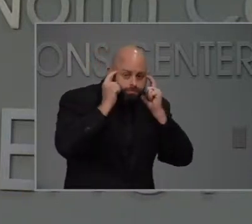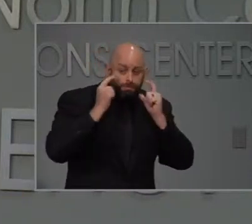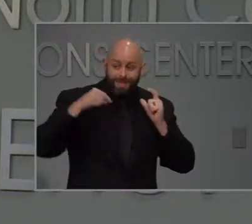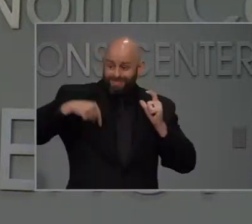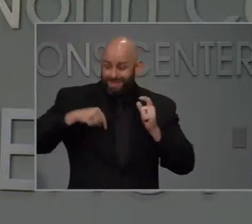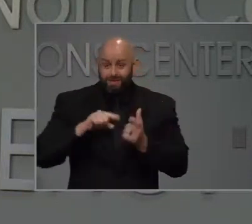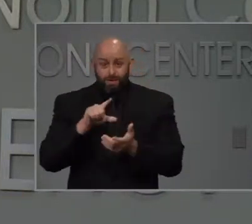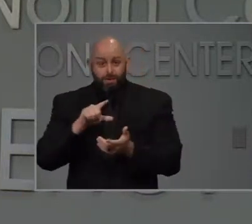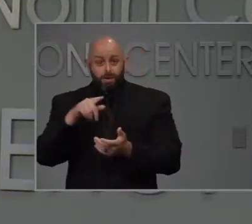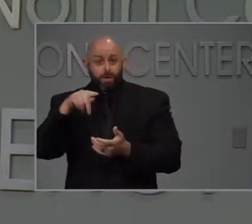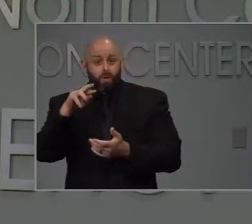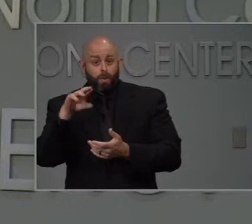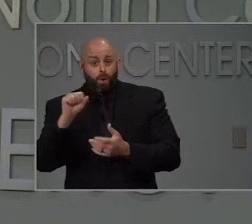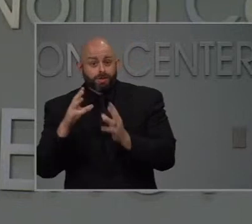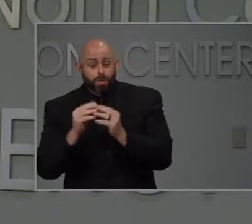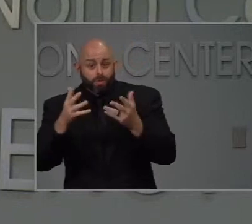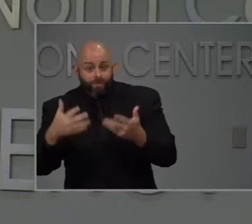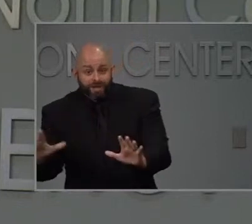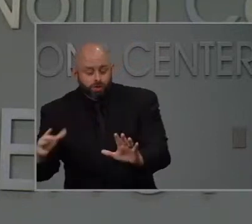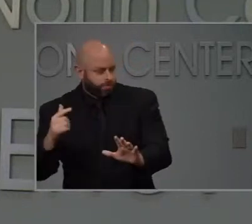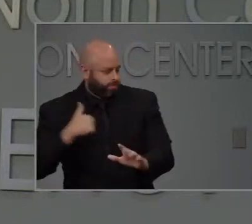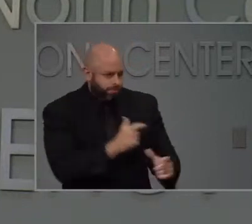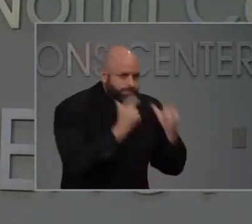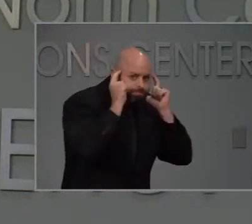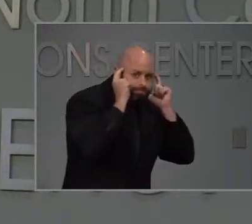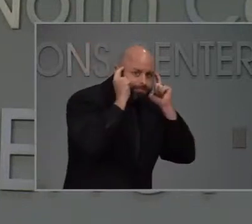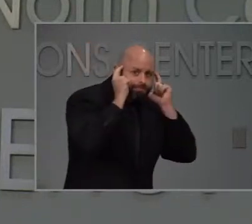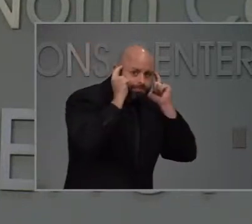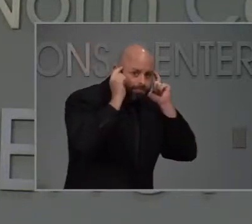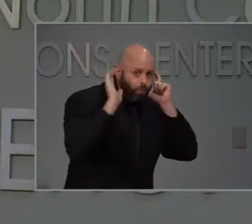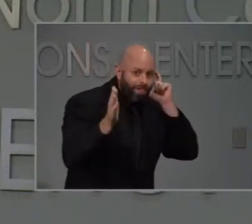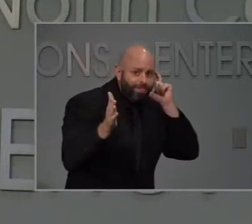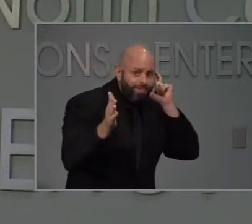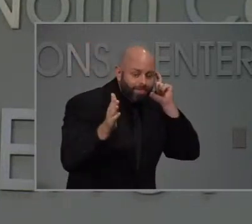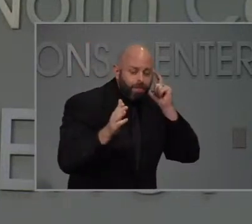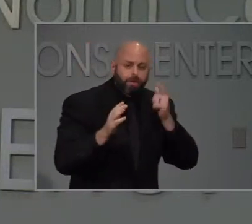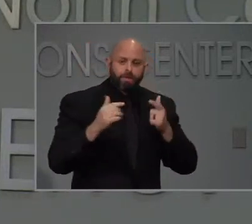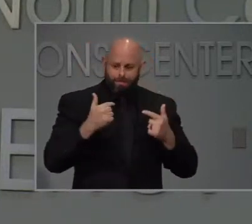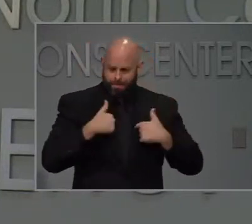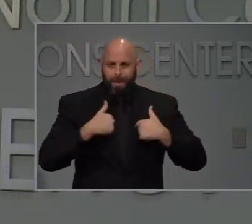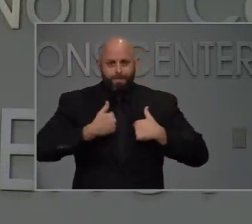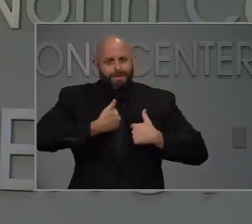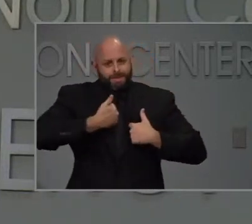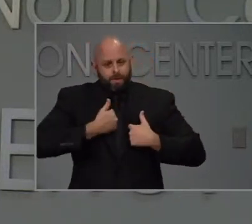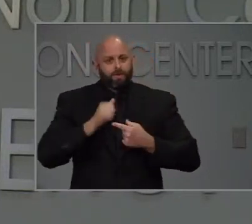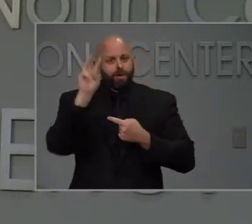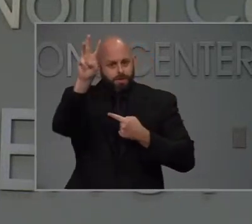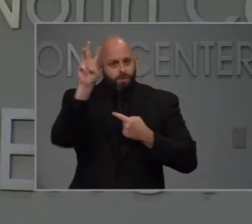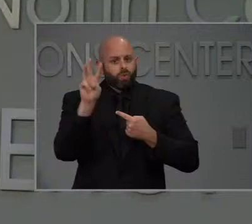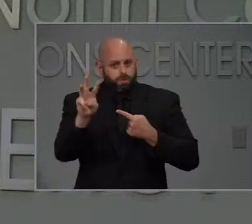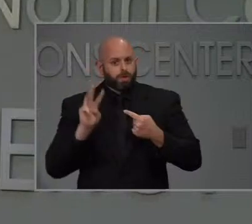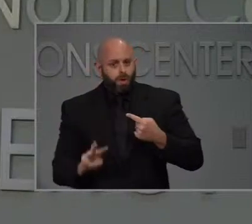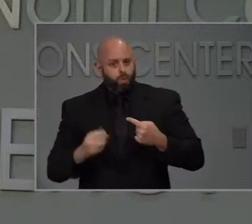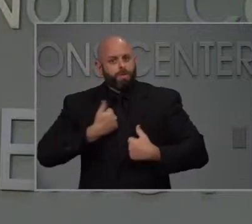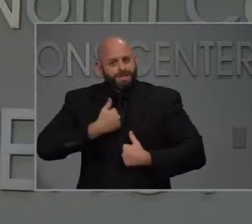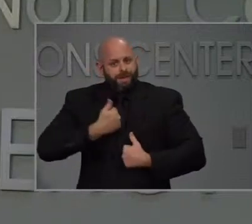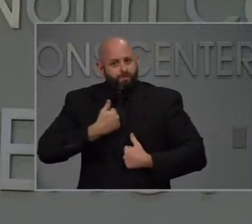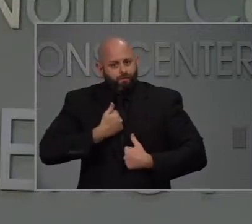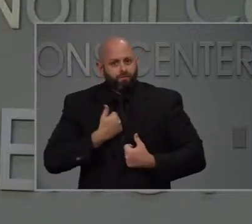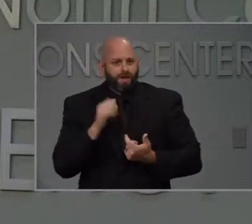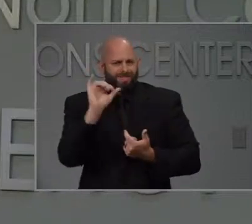we wear protective face coverings. And that's why we're doing the 3 W's. It's one of the 3 W's. And we want people